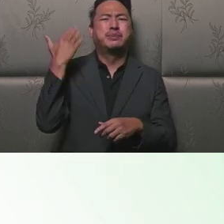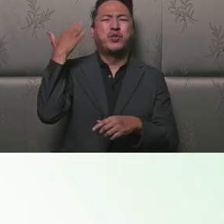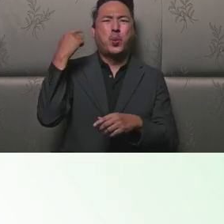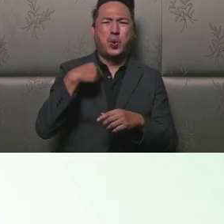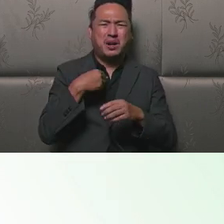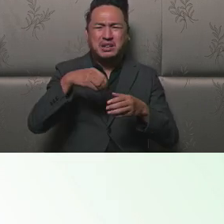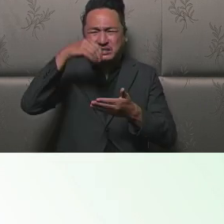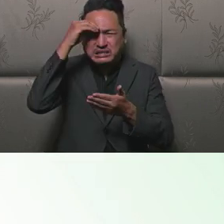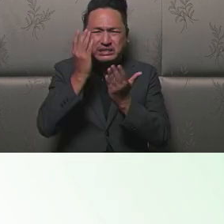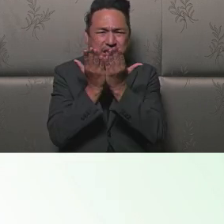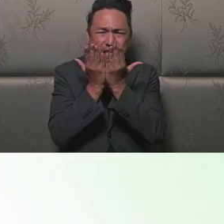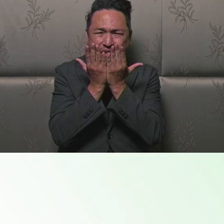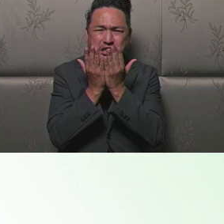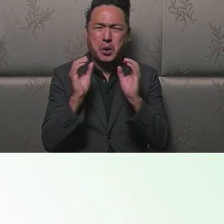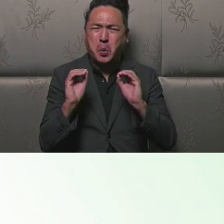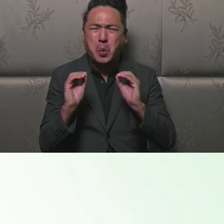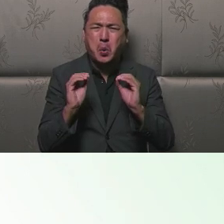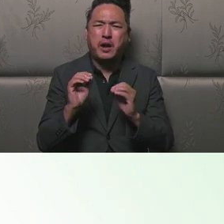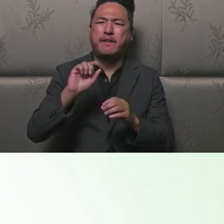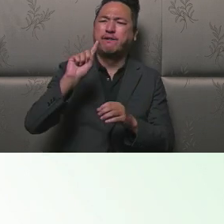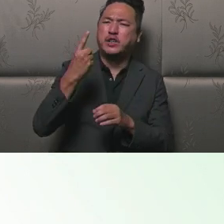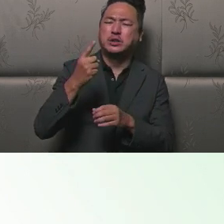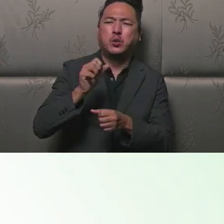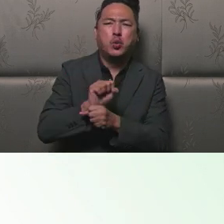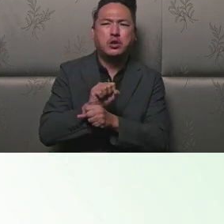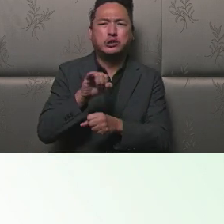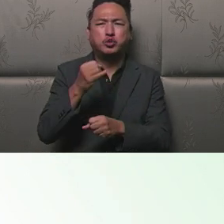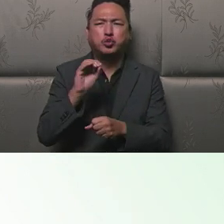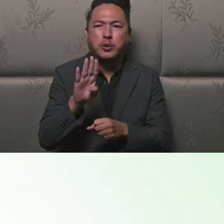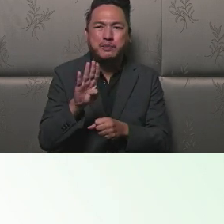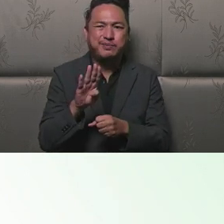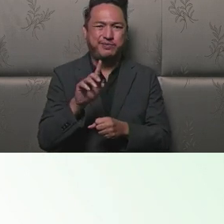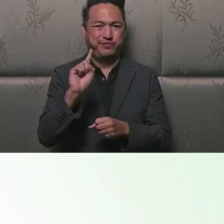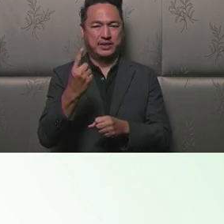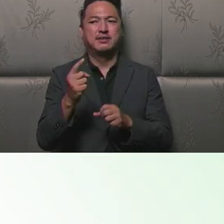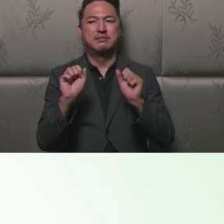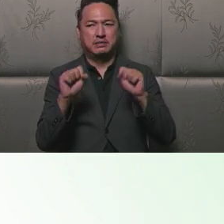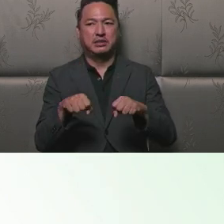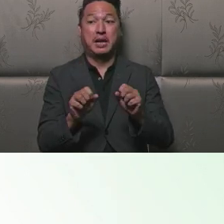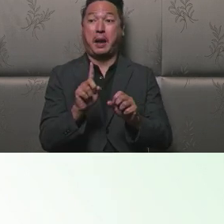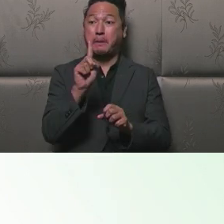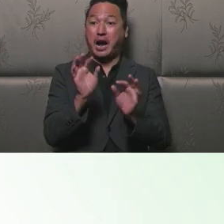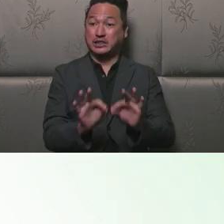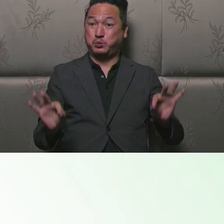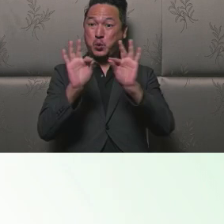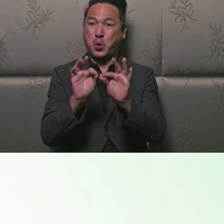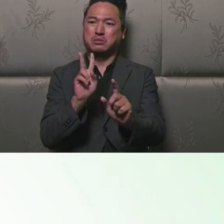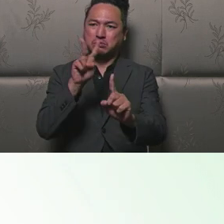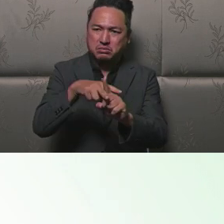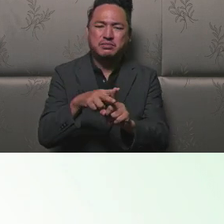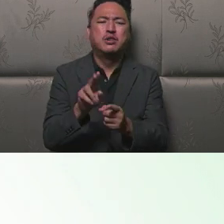conferred by the Academic Credit Bank is to be treated as equally as the ones that are conferred by the traditional